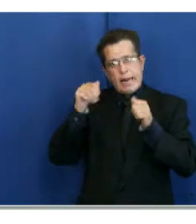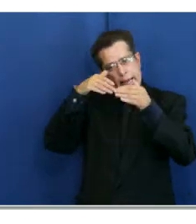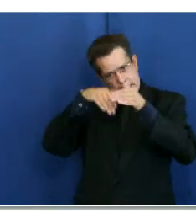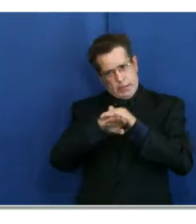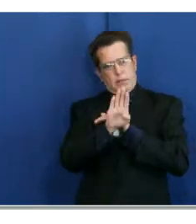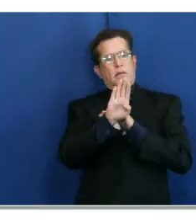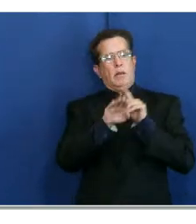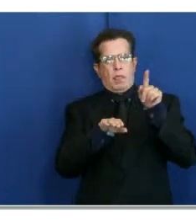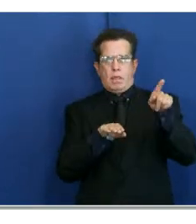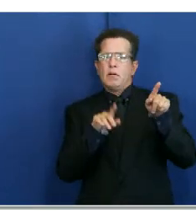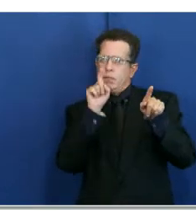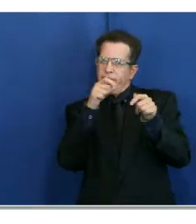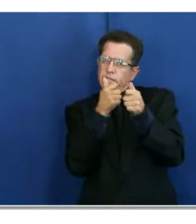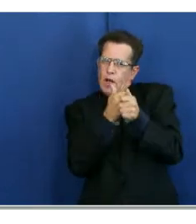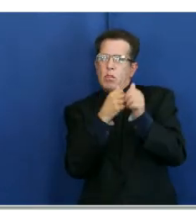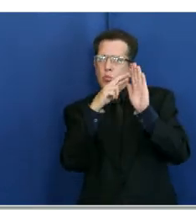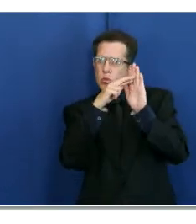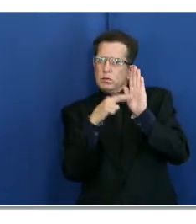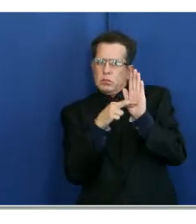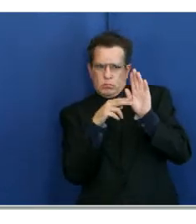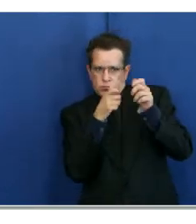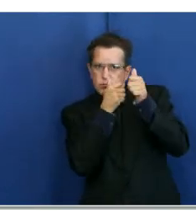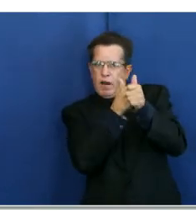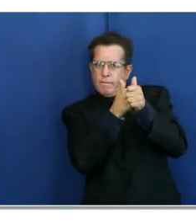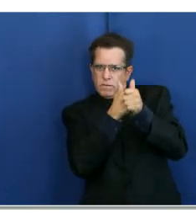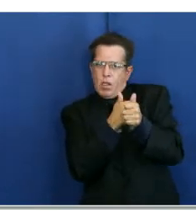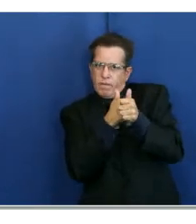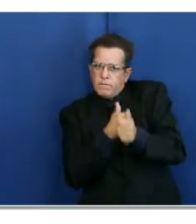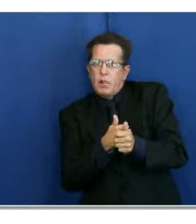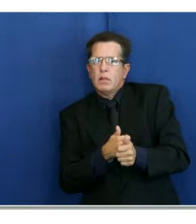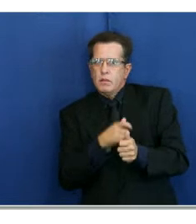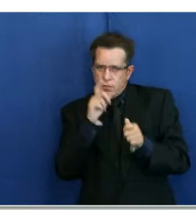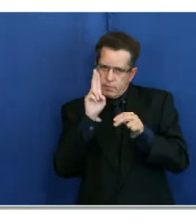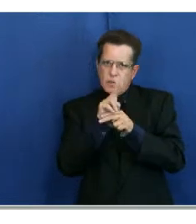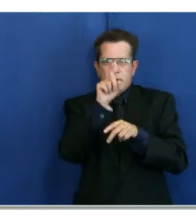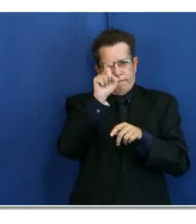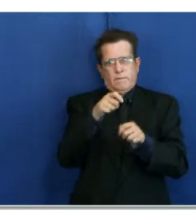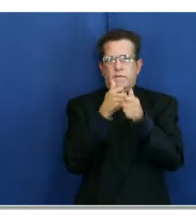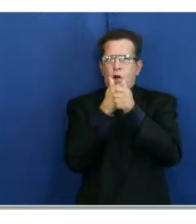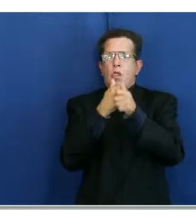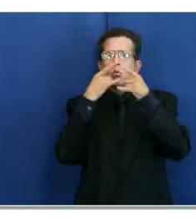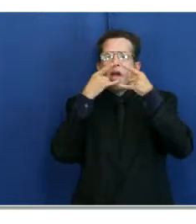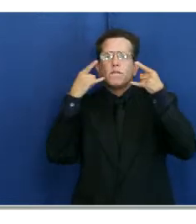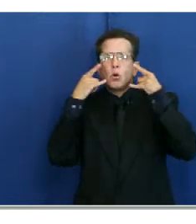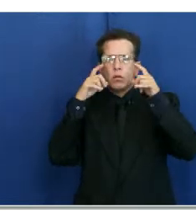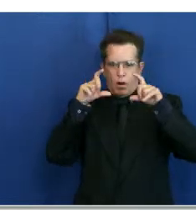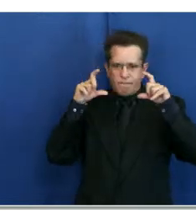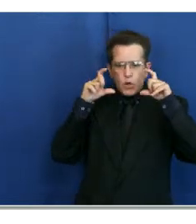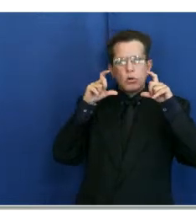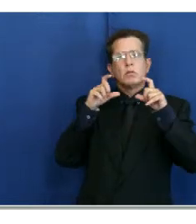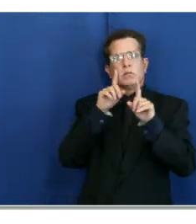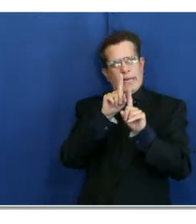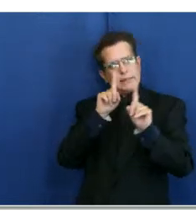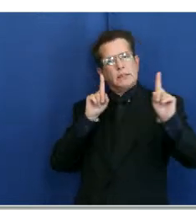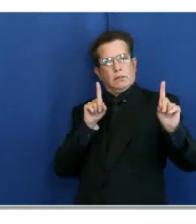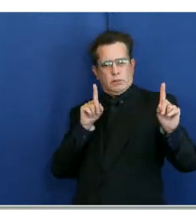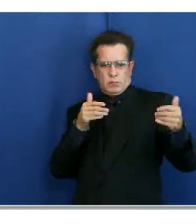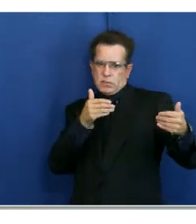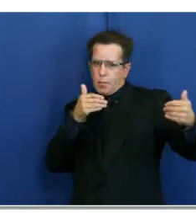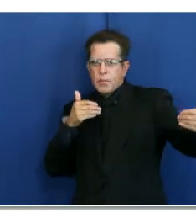indoors with modifications, and modifications mean utilizing face coverings and social